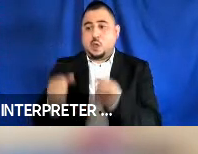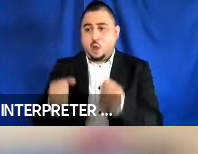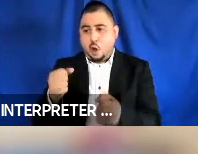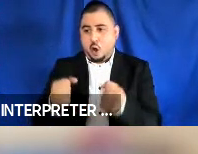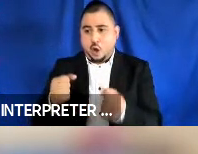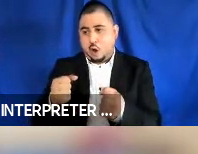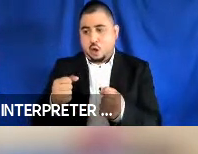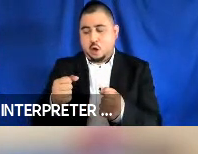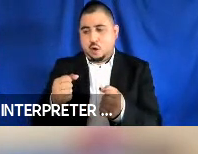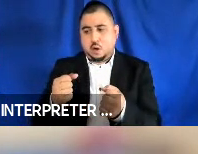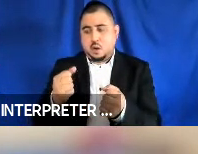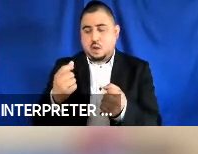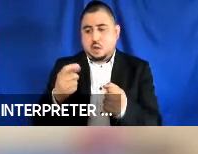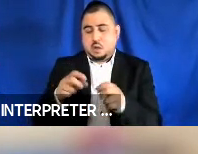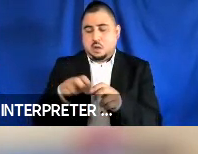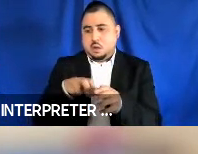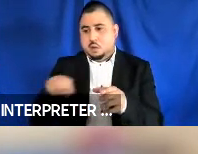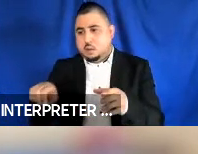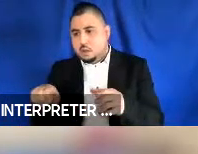van,